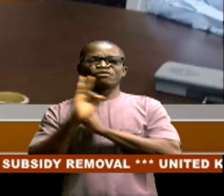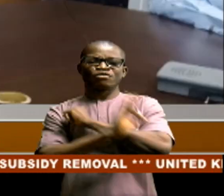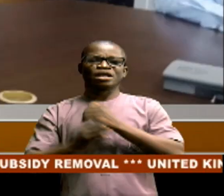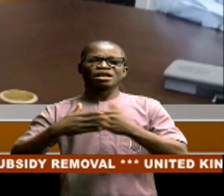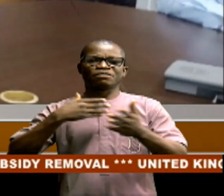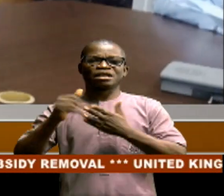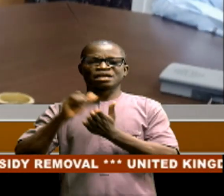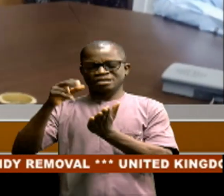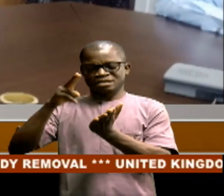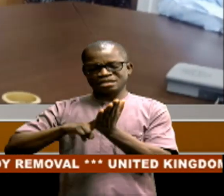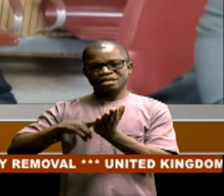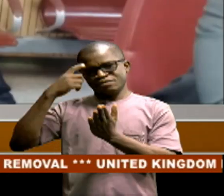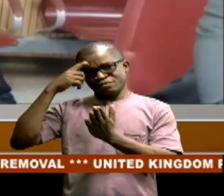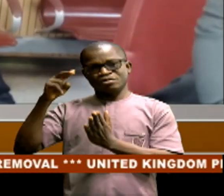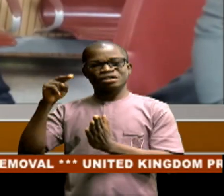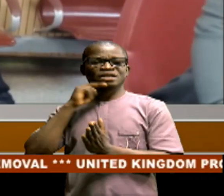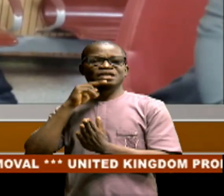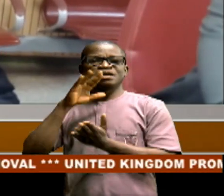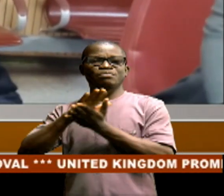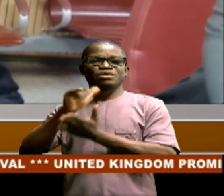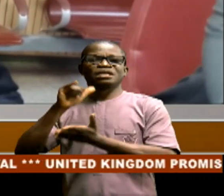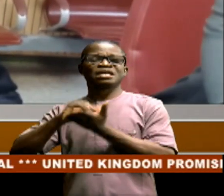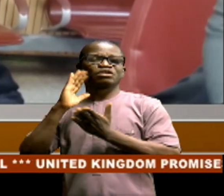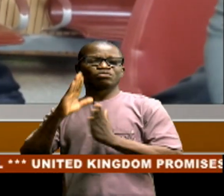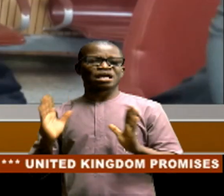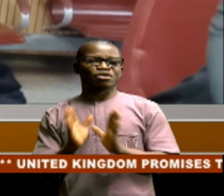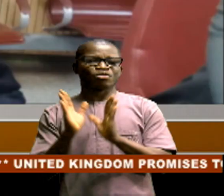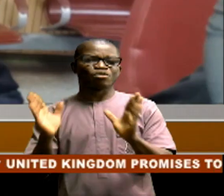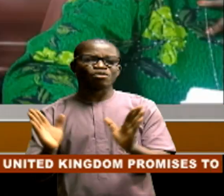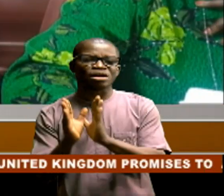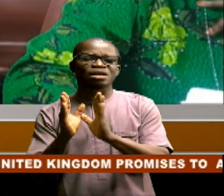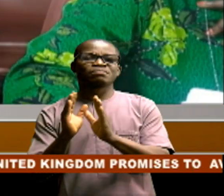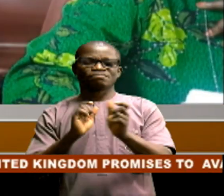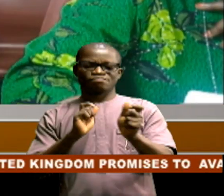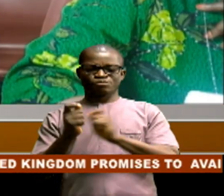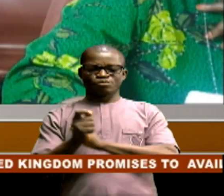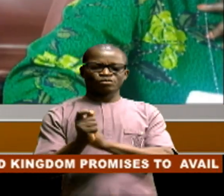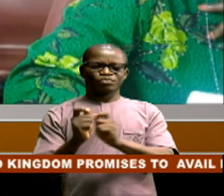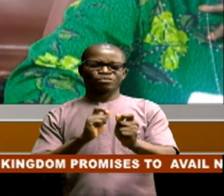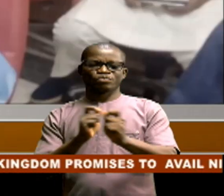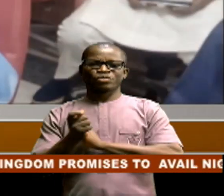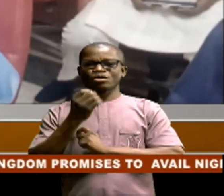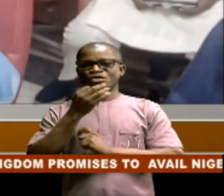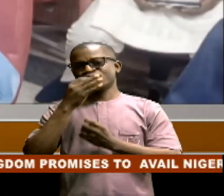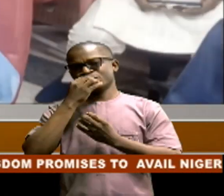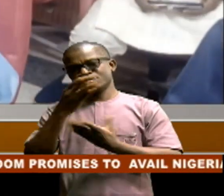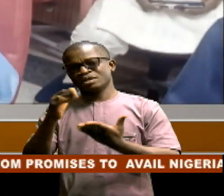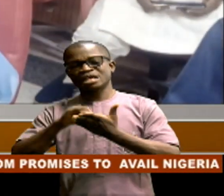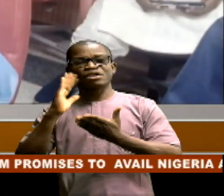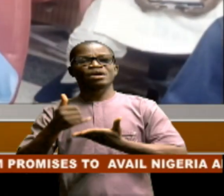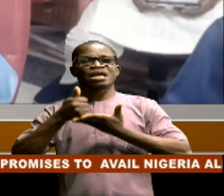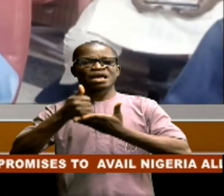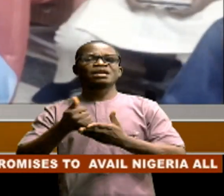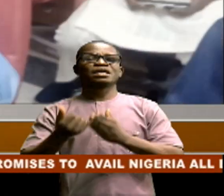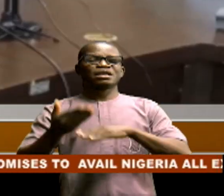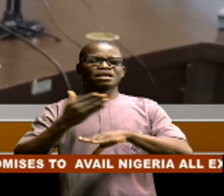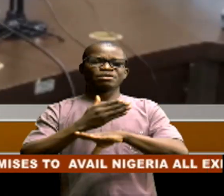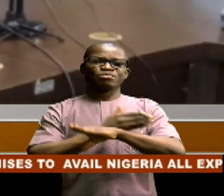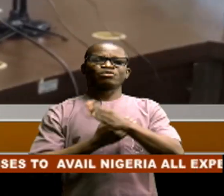of the federal government, believes would encourage ample exchange of information that will help improve technical